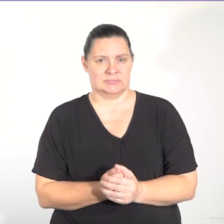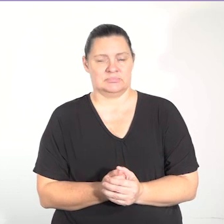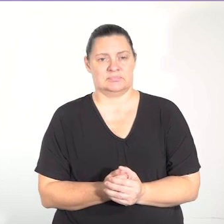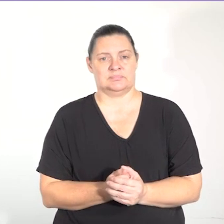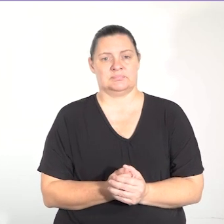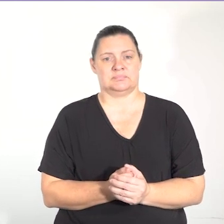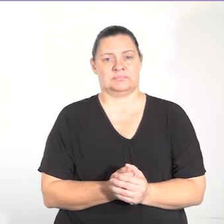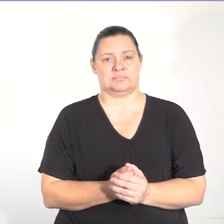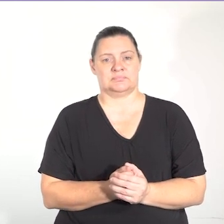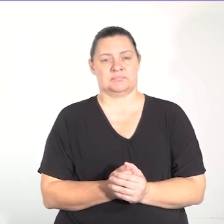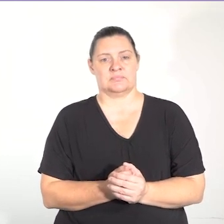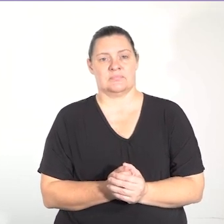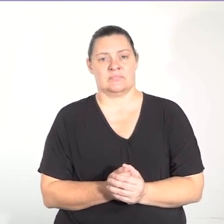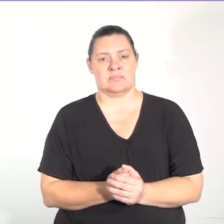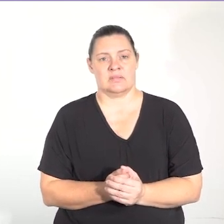That means